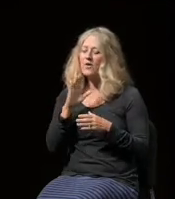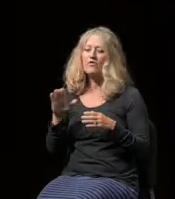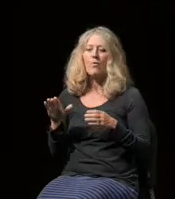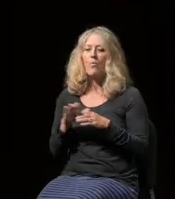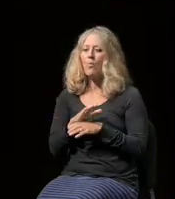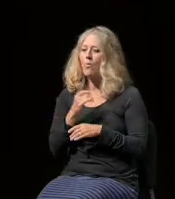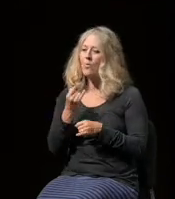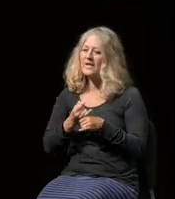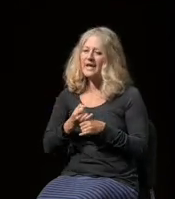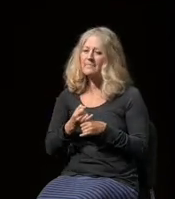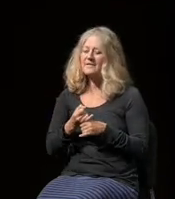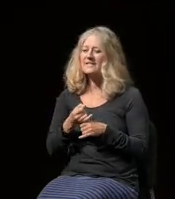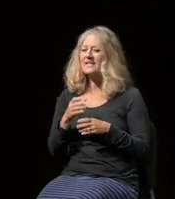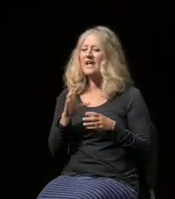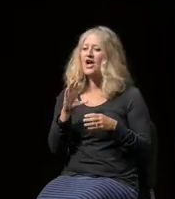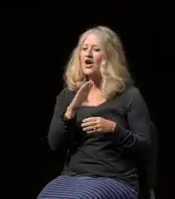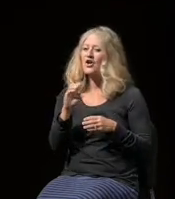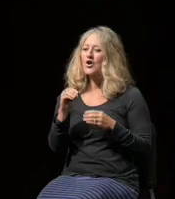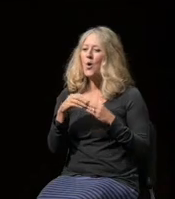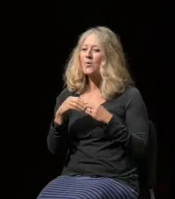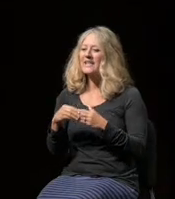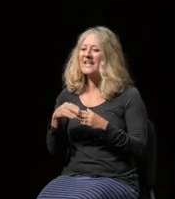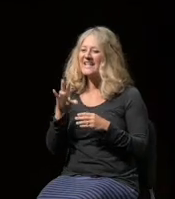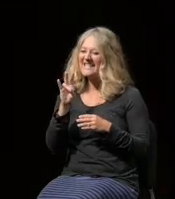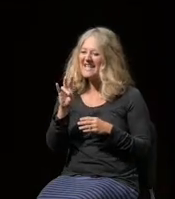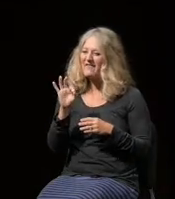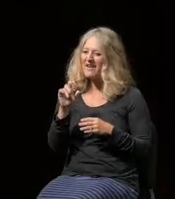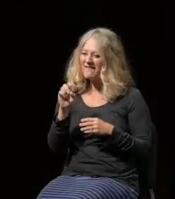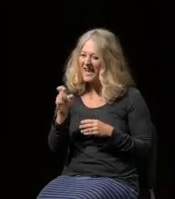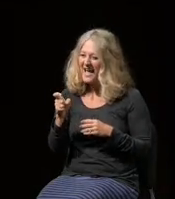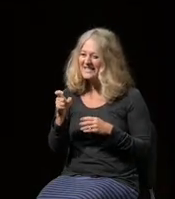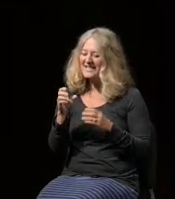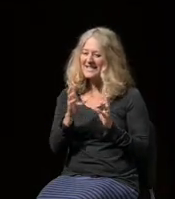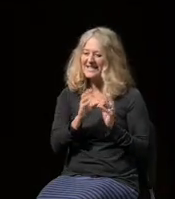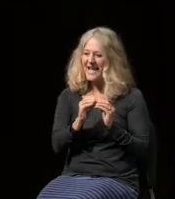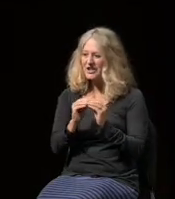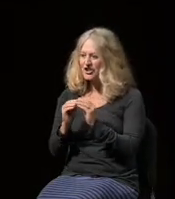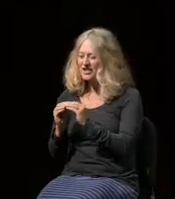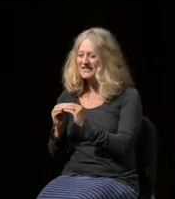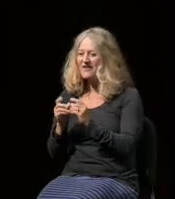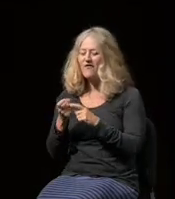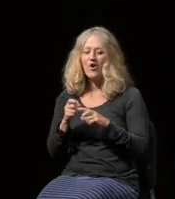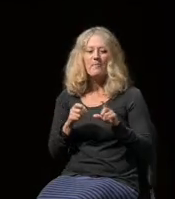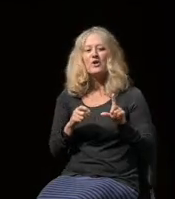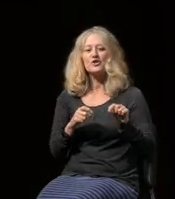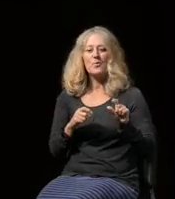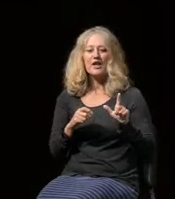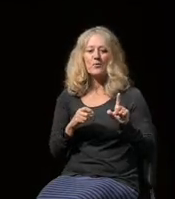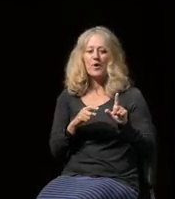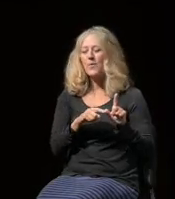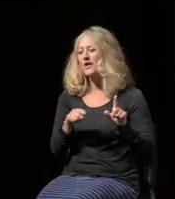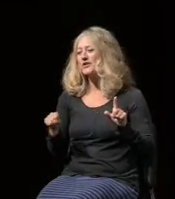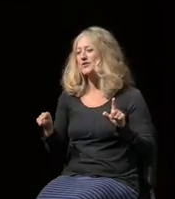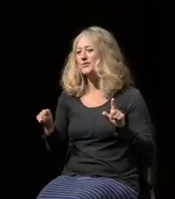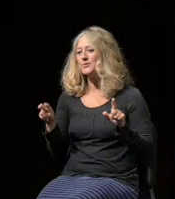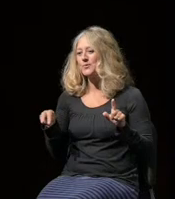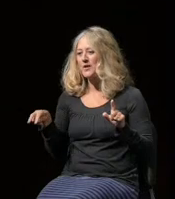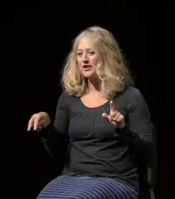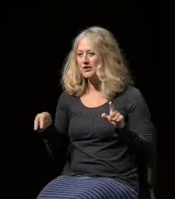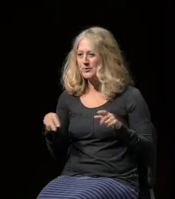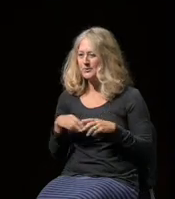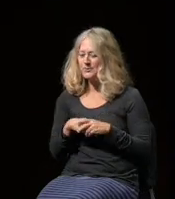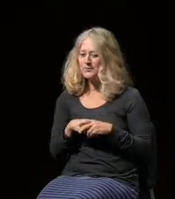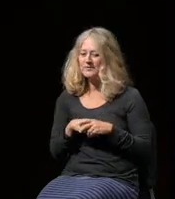campus, co-leading 7 flex sessions from 2021 to 2022 alone.